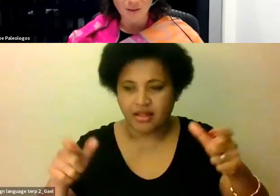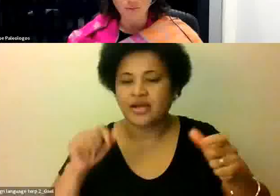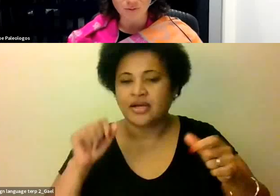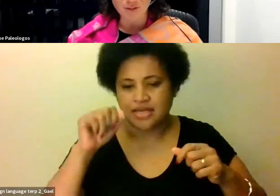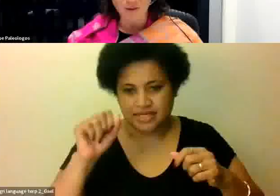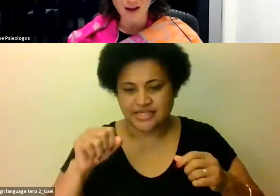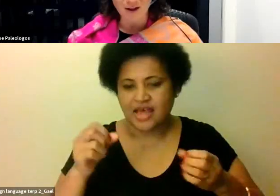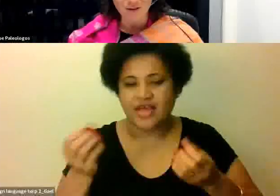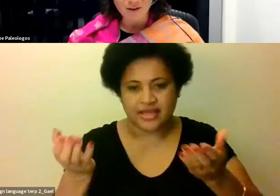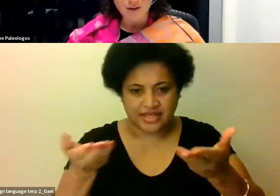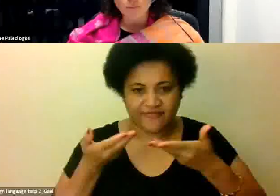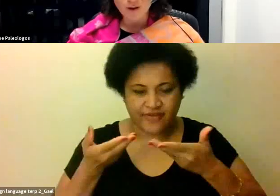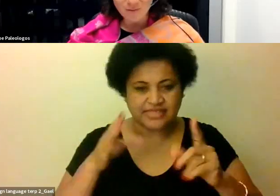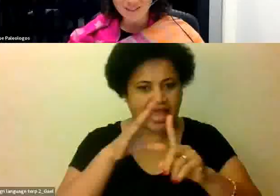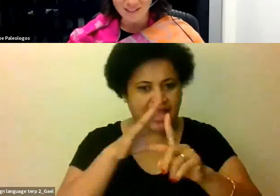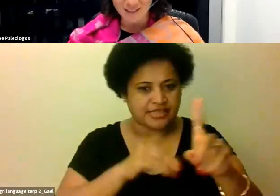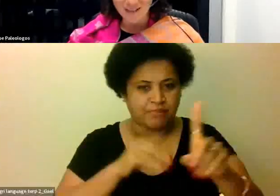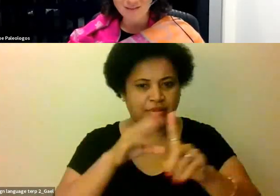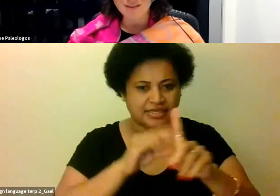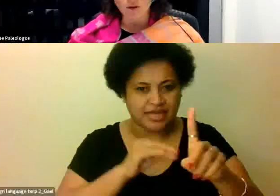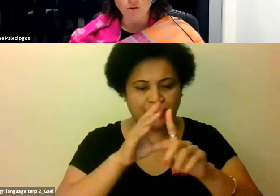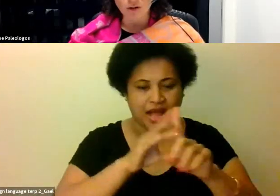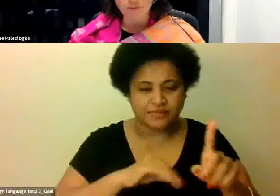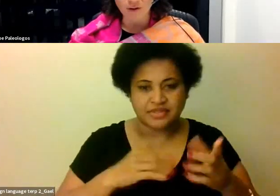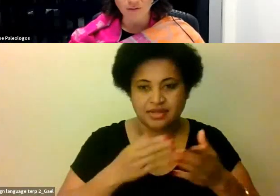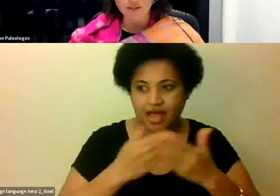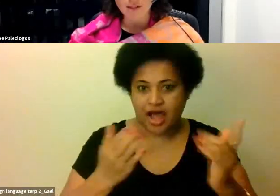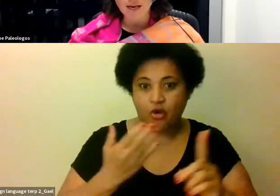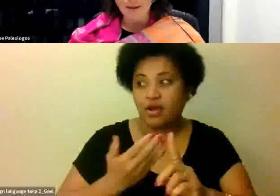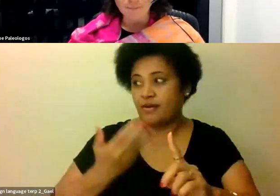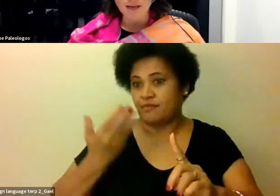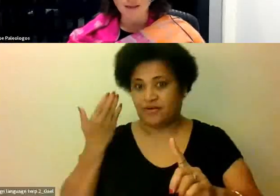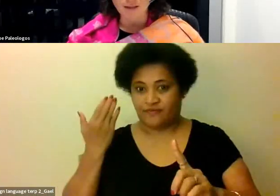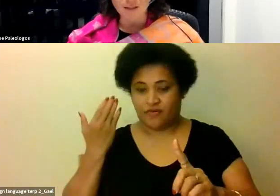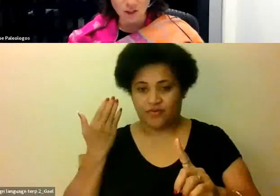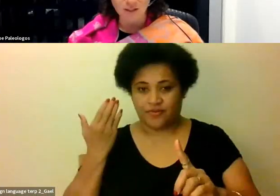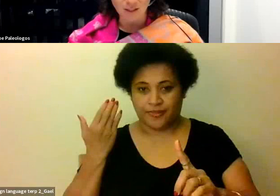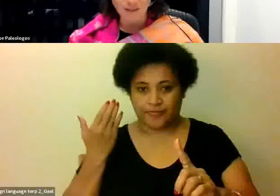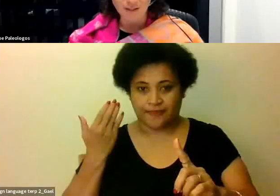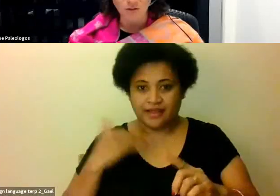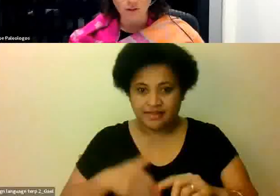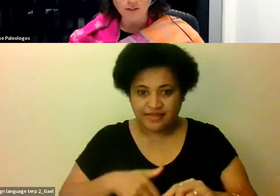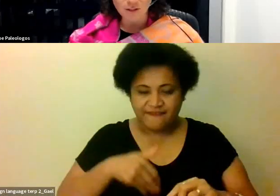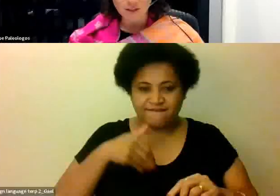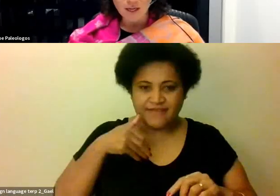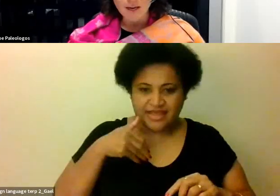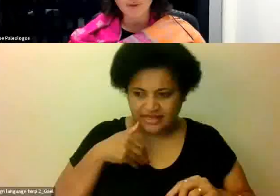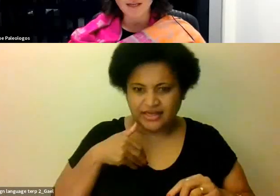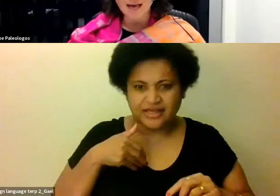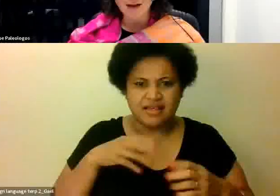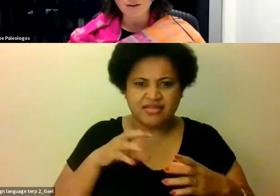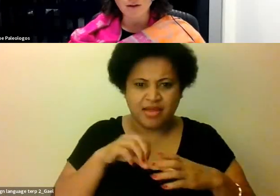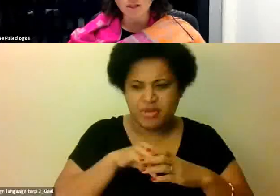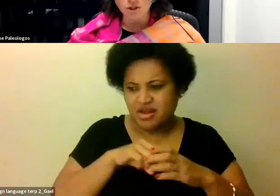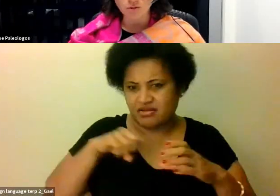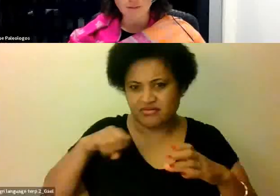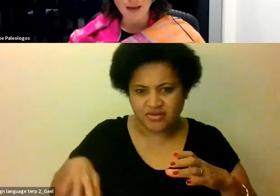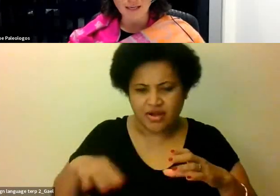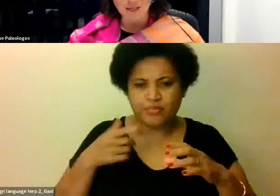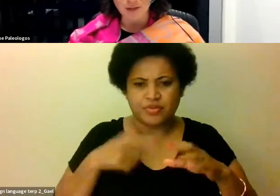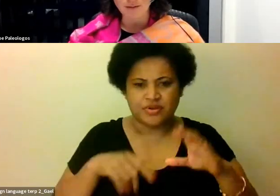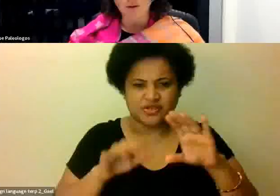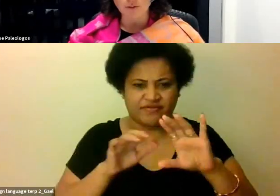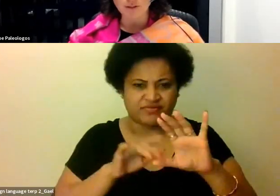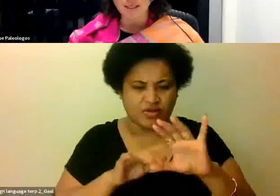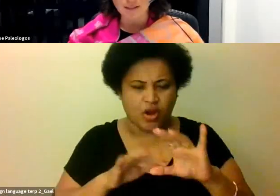practical examples of how previously they'd already felt and been digitally excluded. But now during